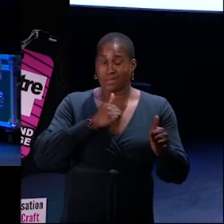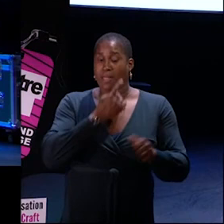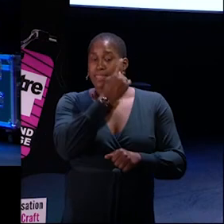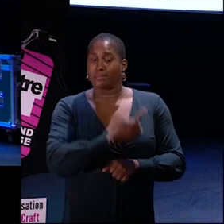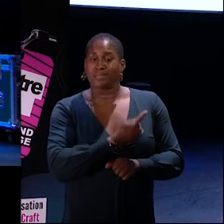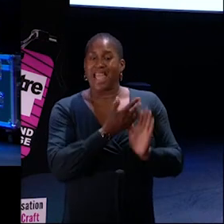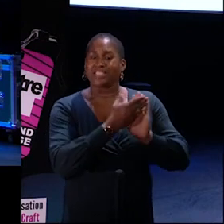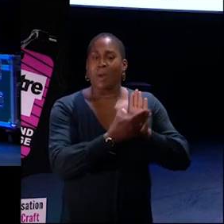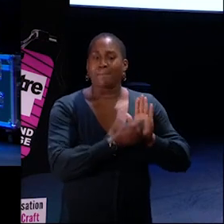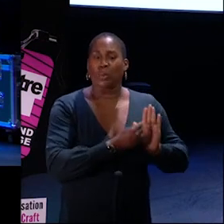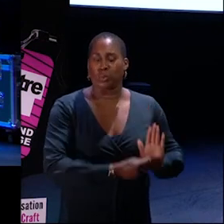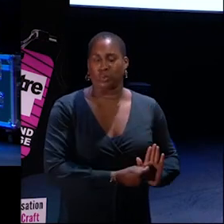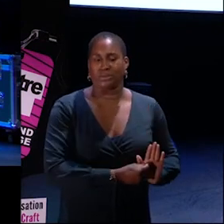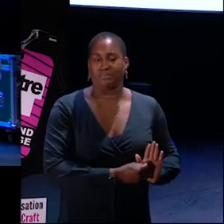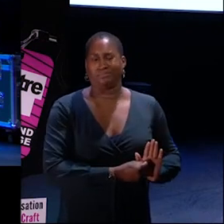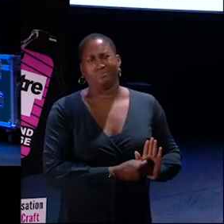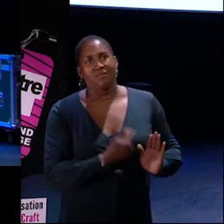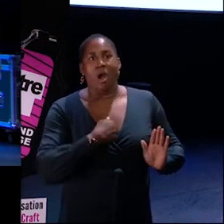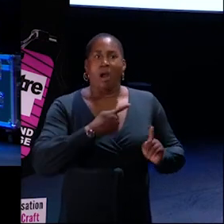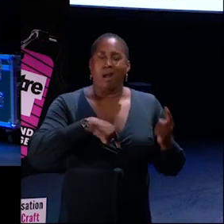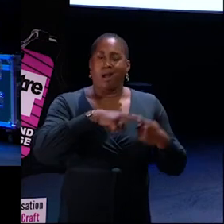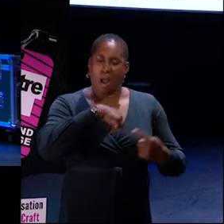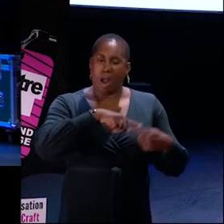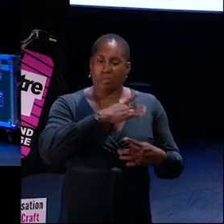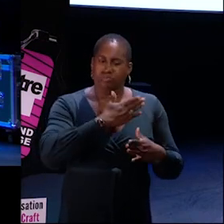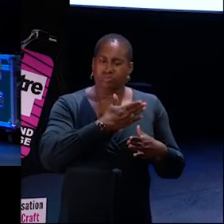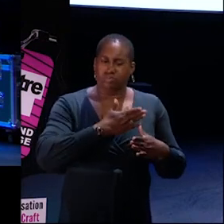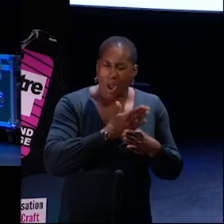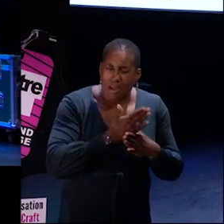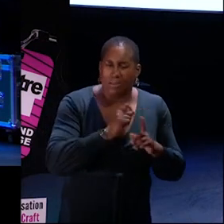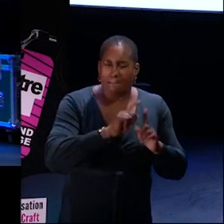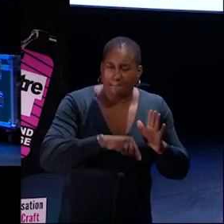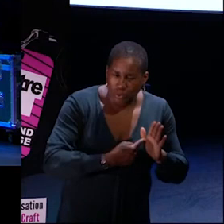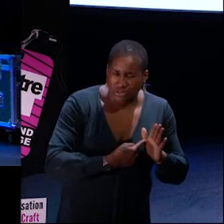examples of some of the work we've done on previous productions.